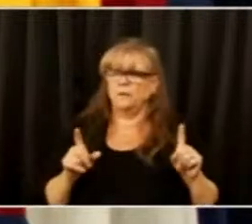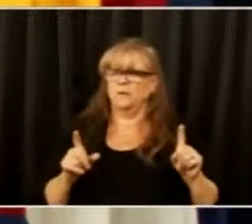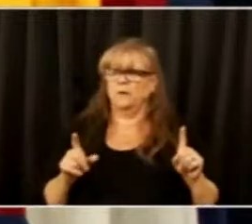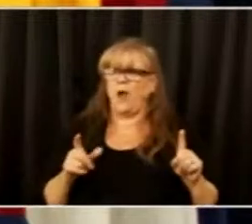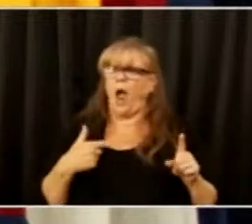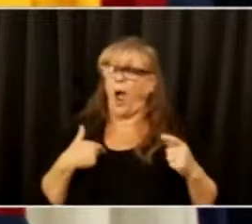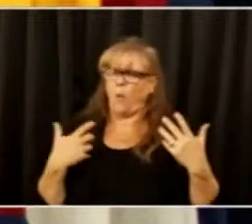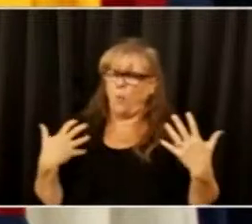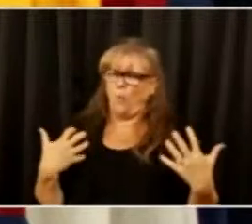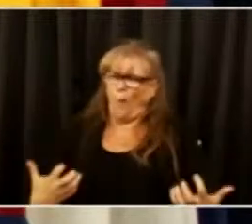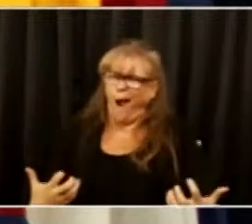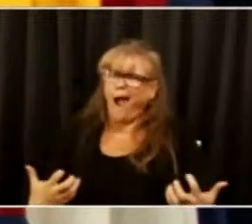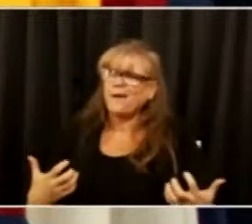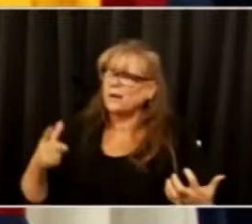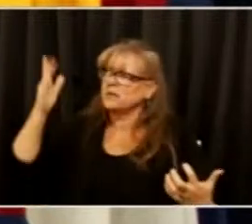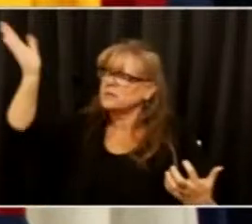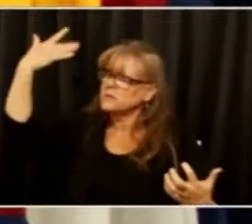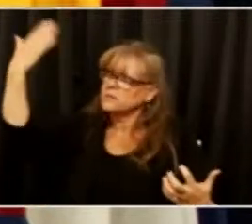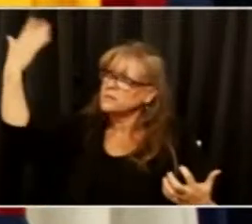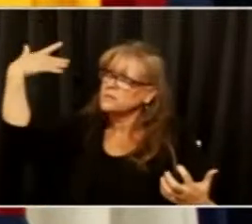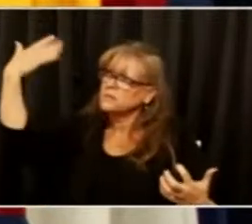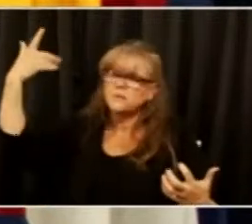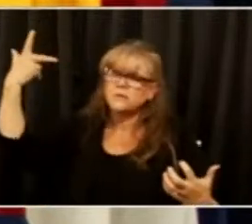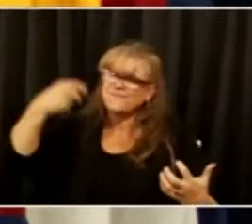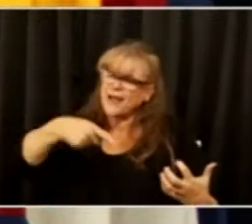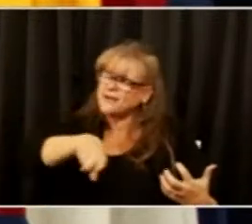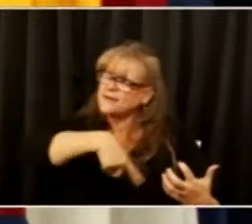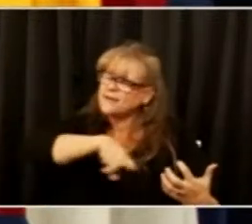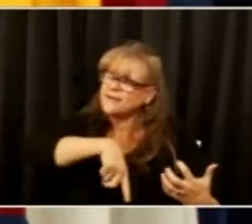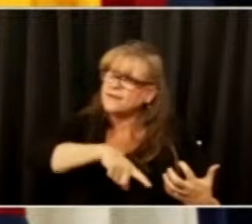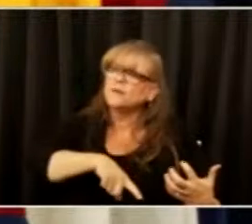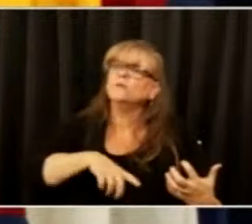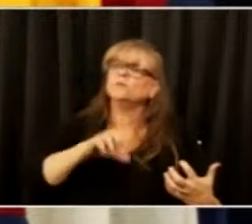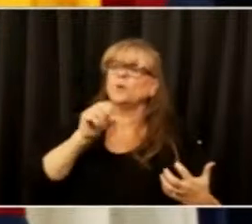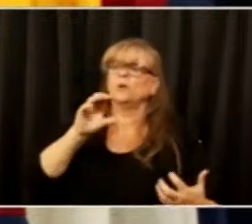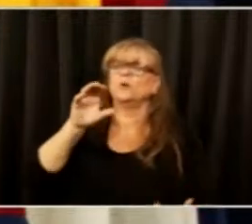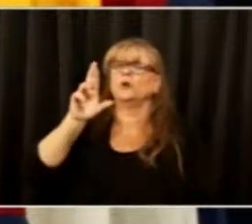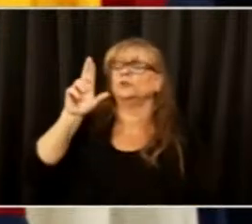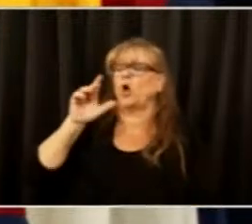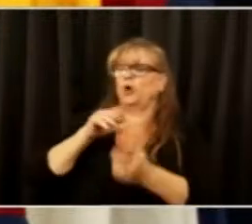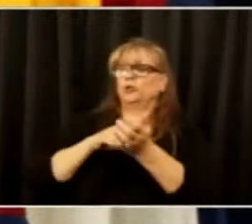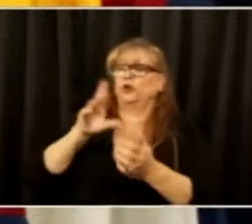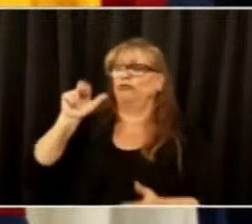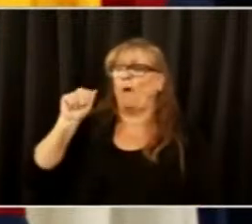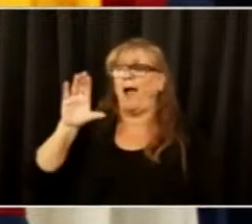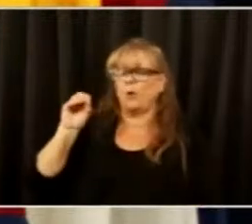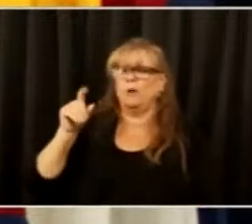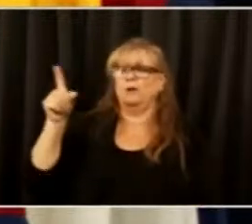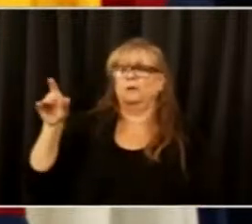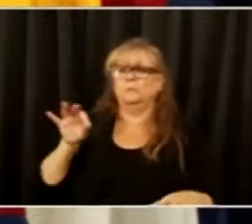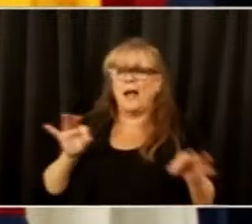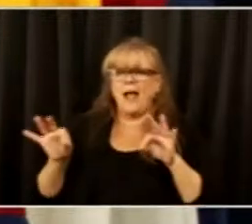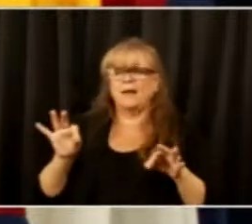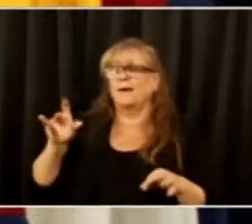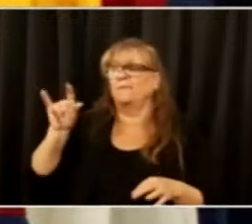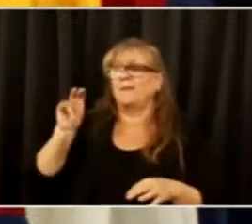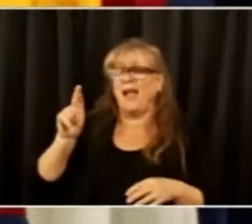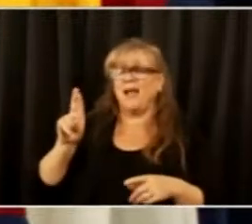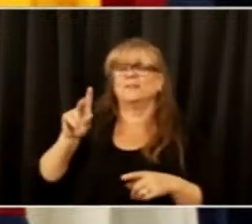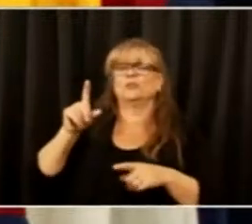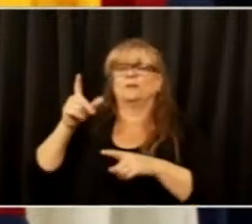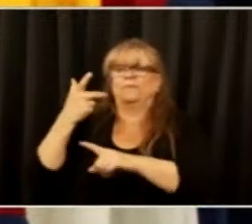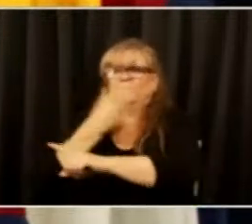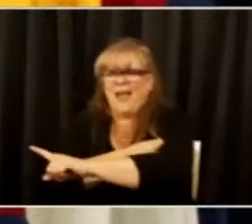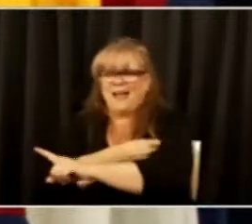younger children, we're joined by Dr. Rao from Children's Hospital. She's going to give an overview of the Pfizer vaccine for kids 12 to 15 and steps that parents and guardians